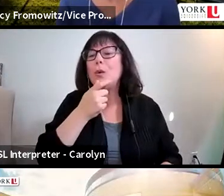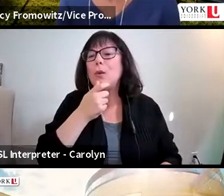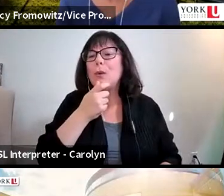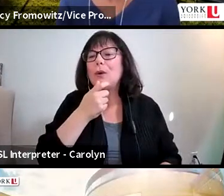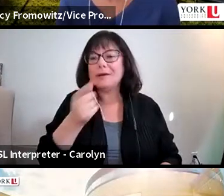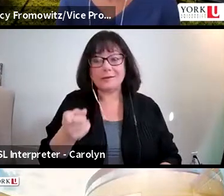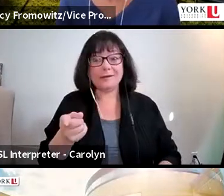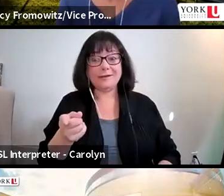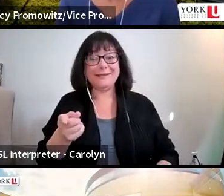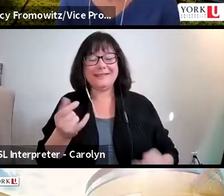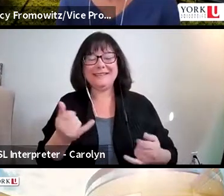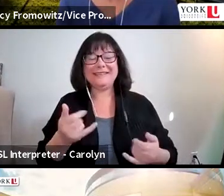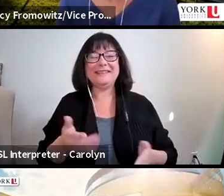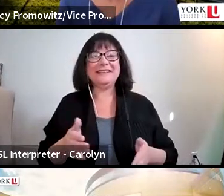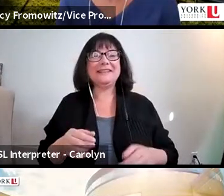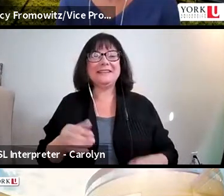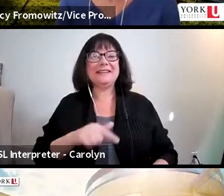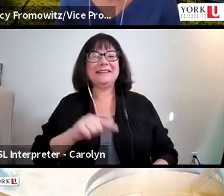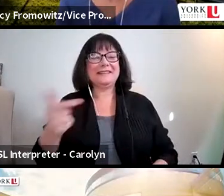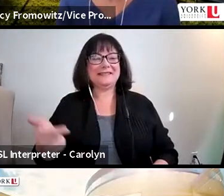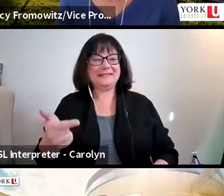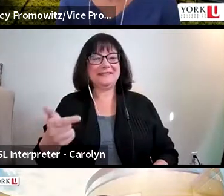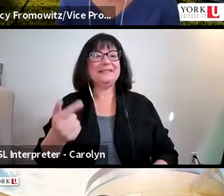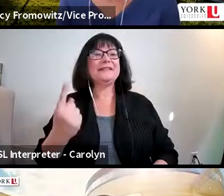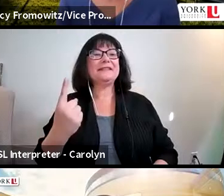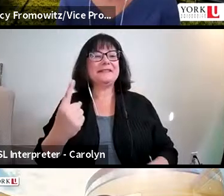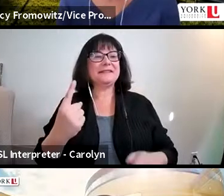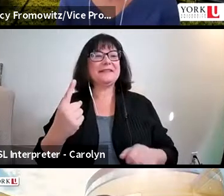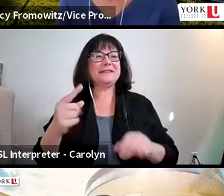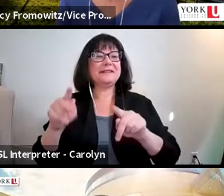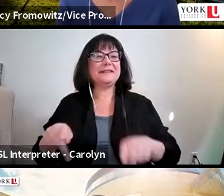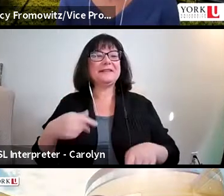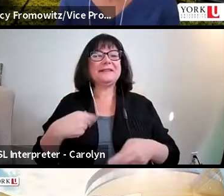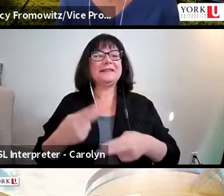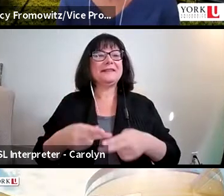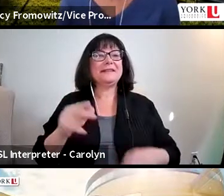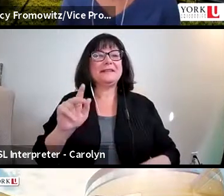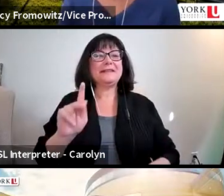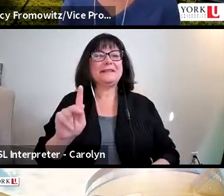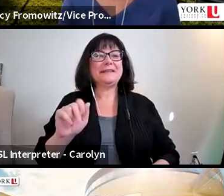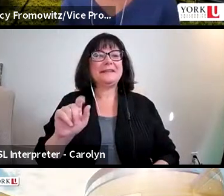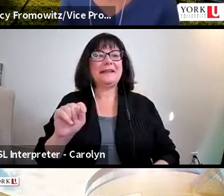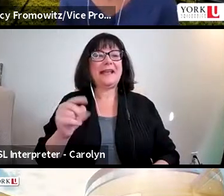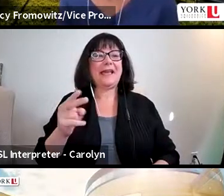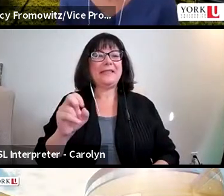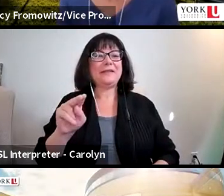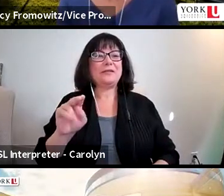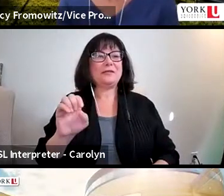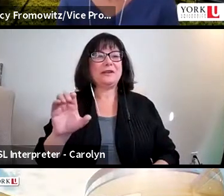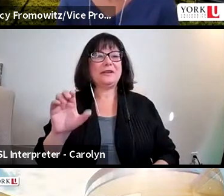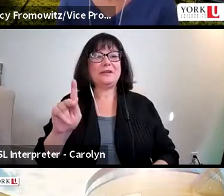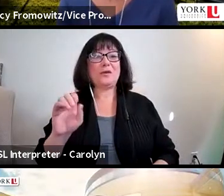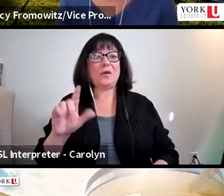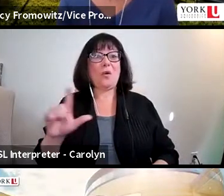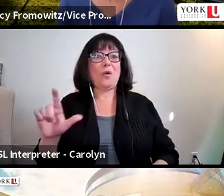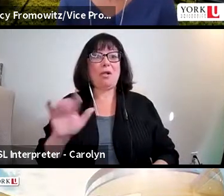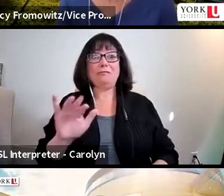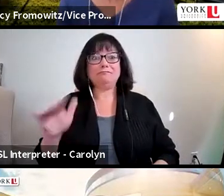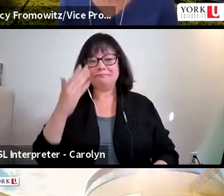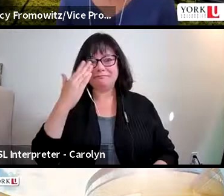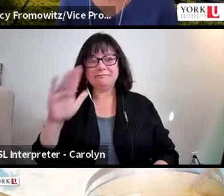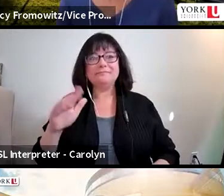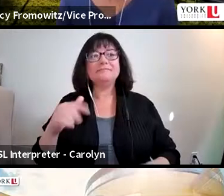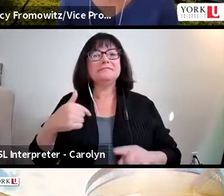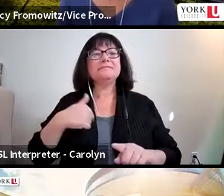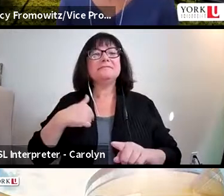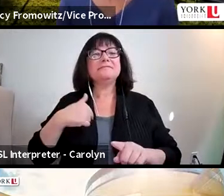Go ahead. Okay, hi. My name is Katrin Cole, and I'm the coordinator to York University's UNESCO